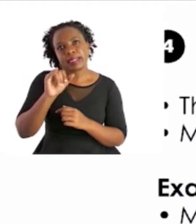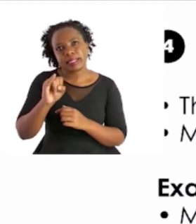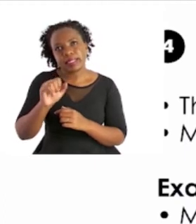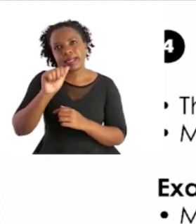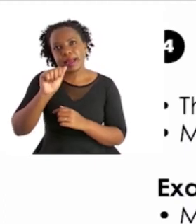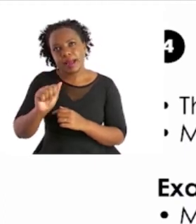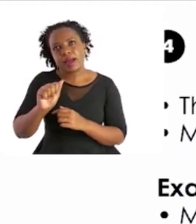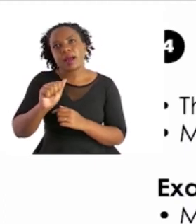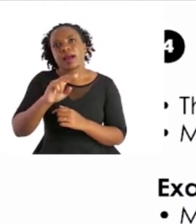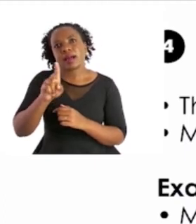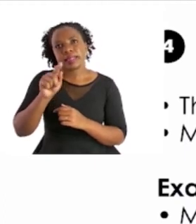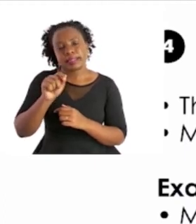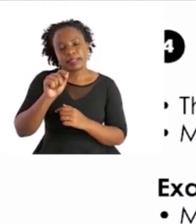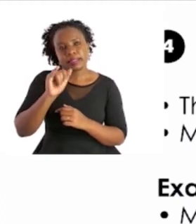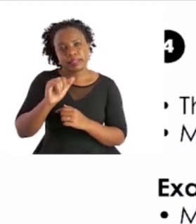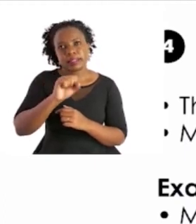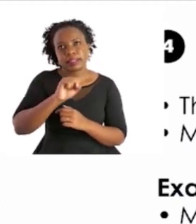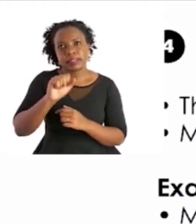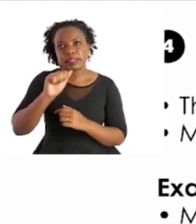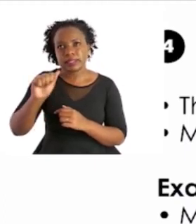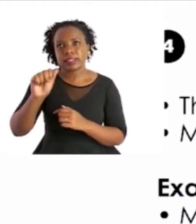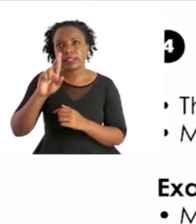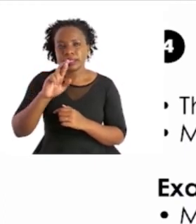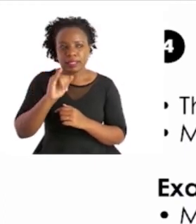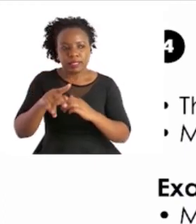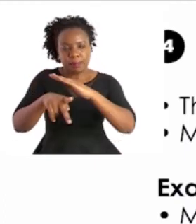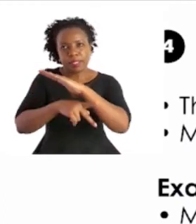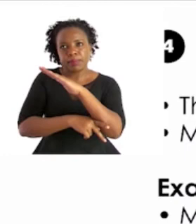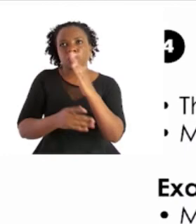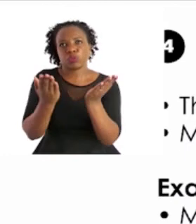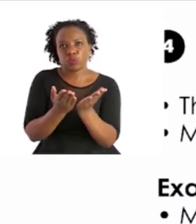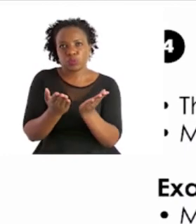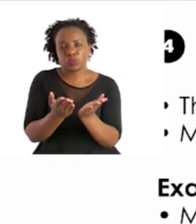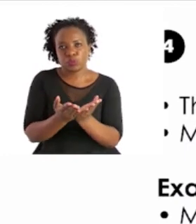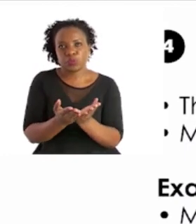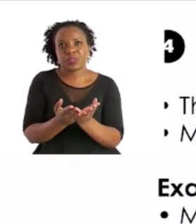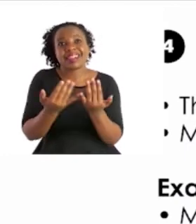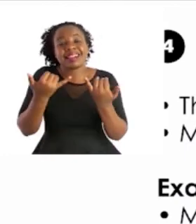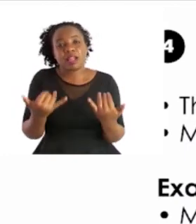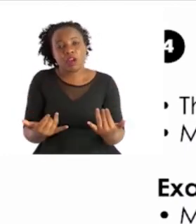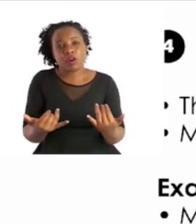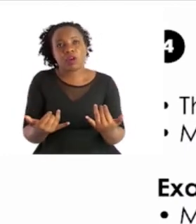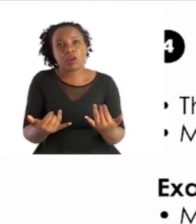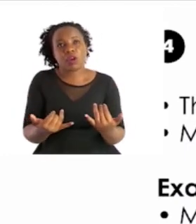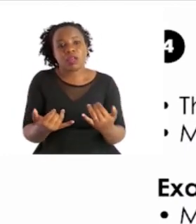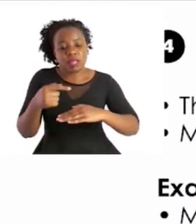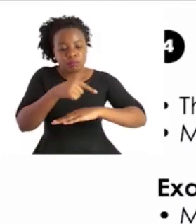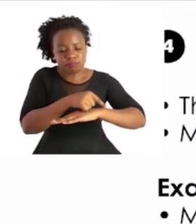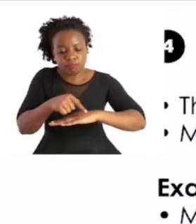Atisari, Tamika goes to Mati Atisari Primary School. Now, the underlined